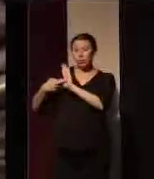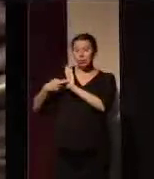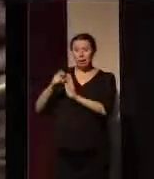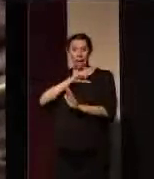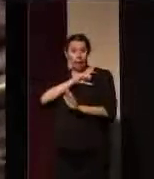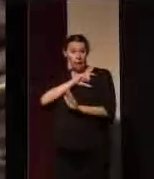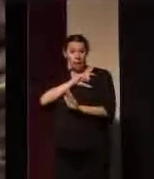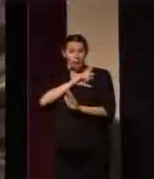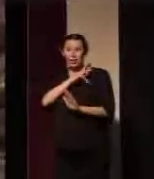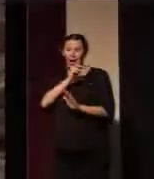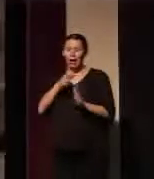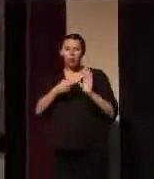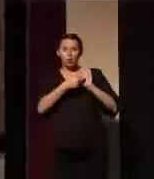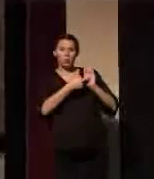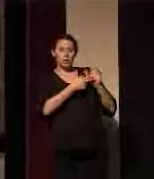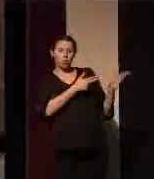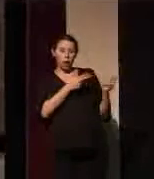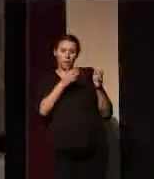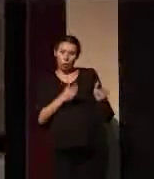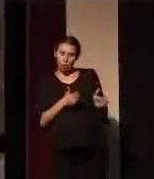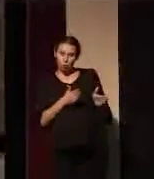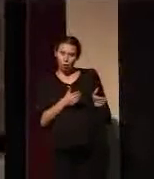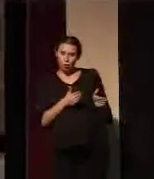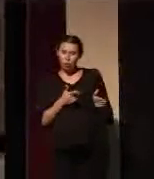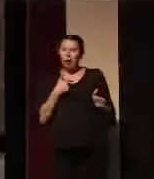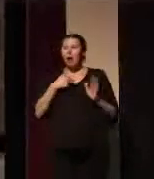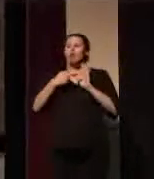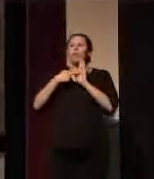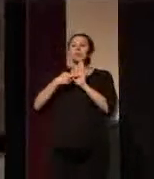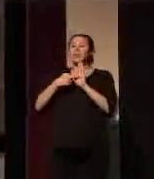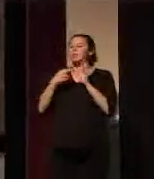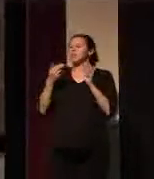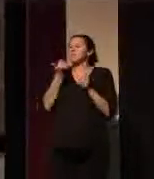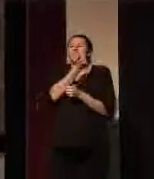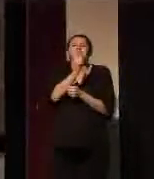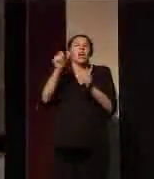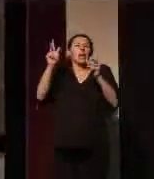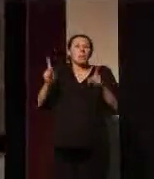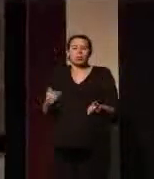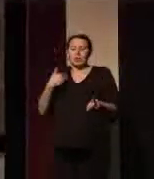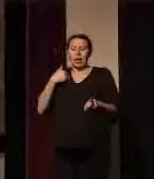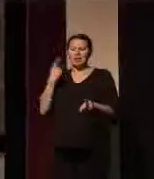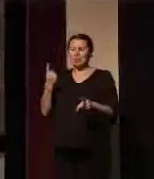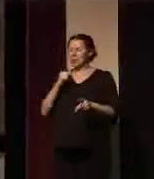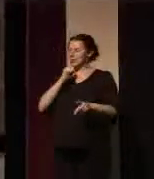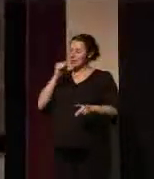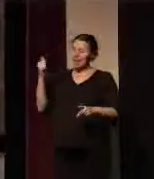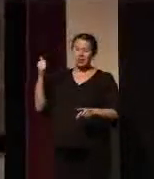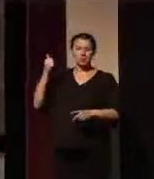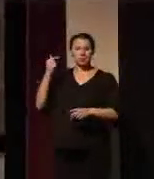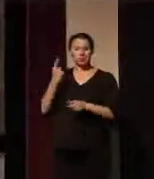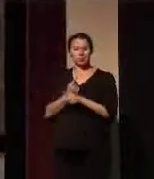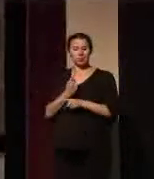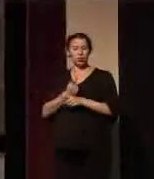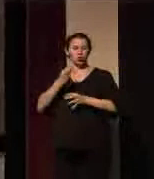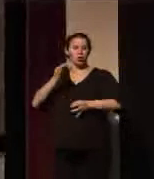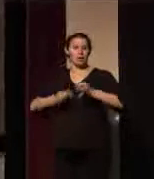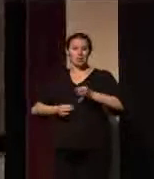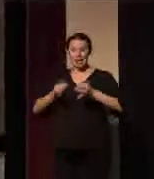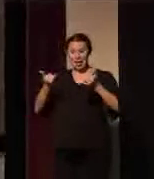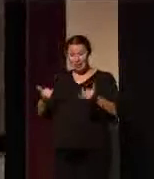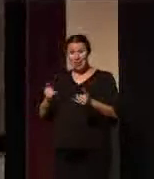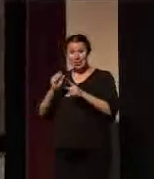represent robbers. So I represent anybody that has had an injustice. And in this case, Michael Brown Jr., we